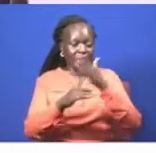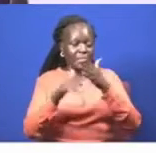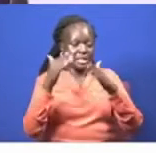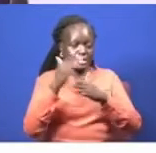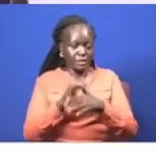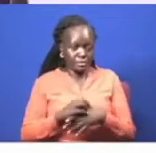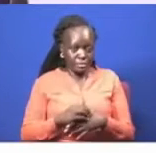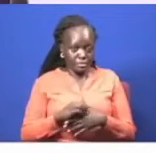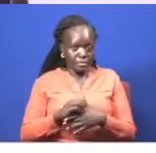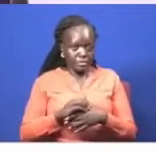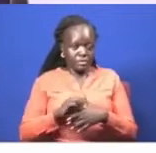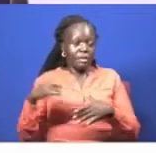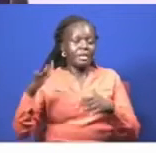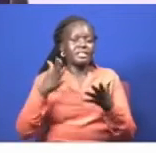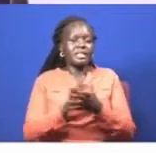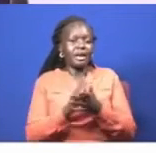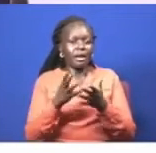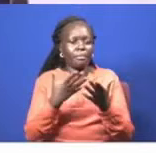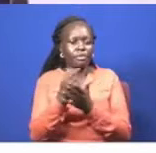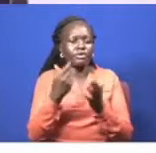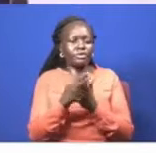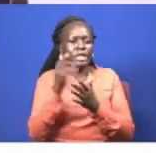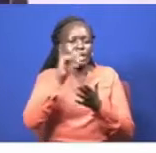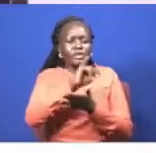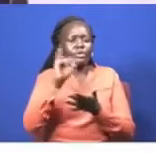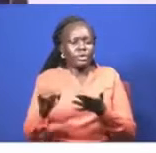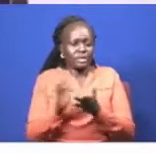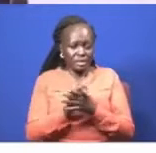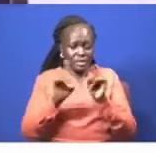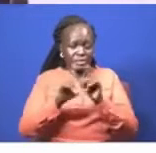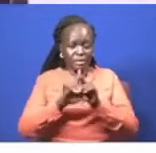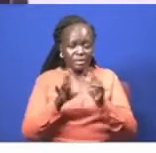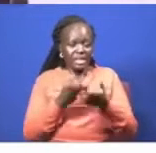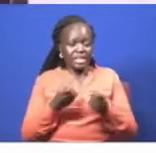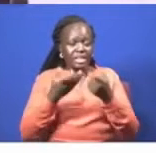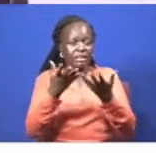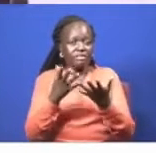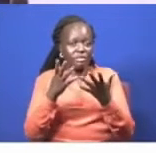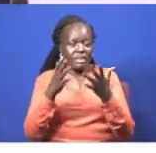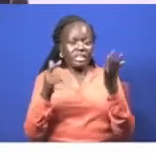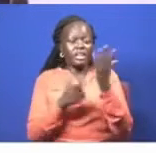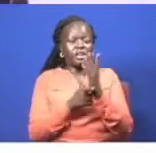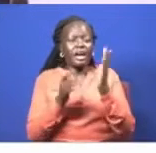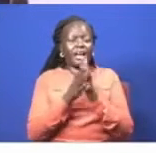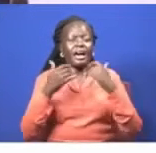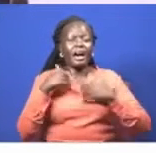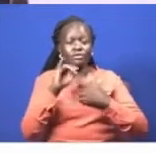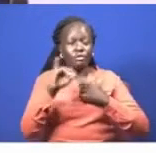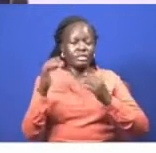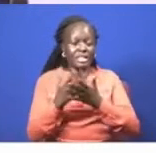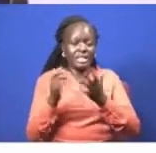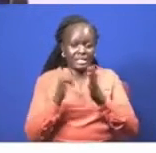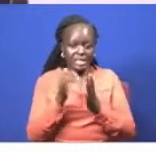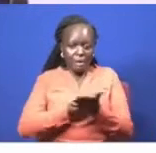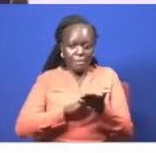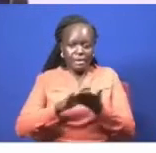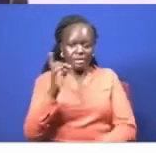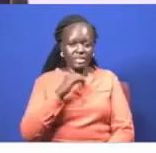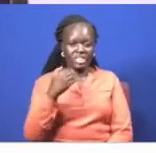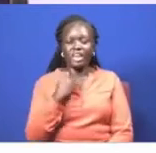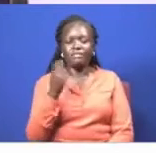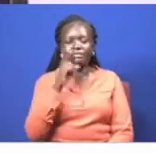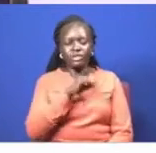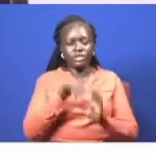a facility here to produce these messenger, to transfer the technology and produce some of these products that are based on messenger